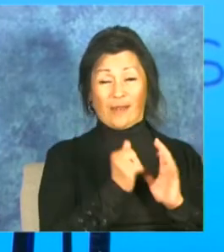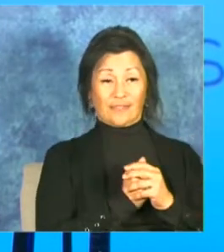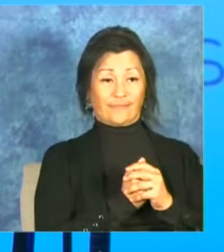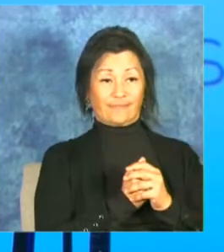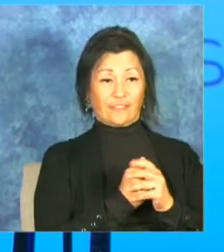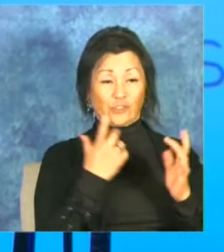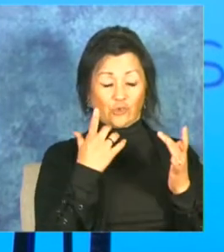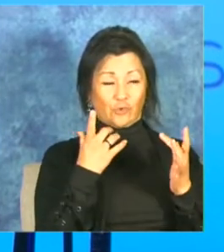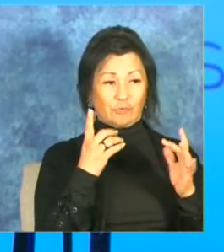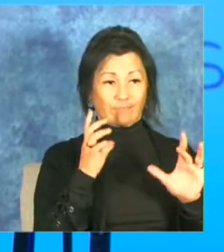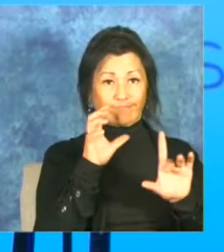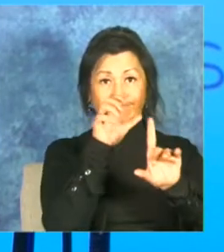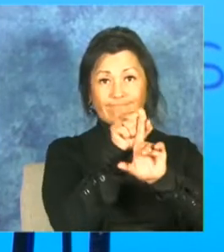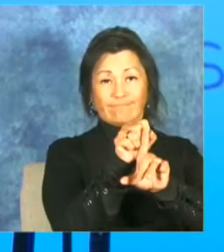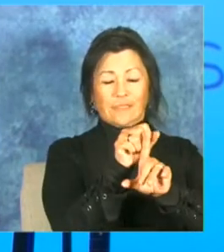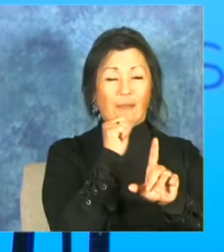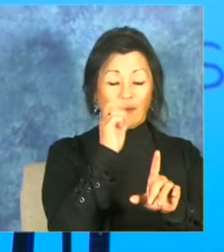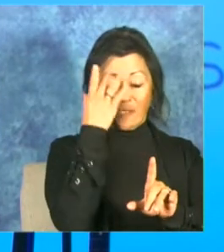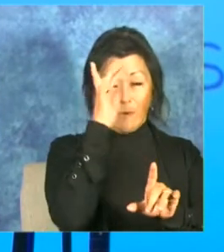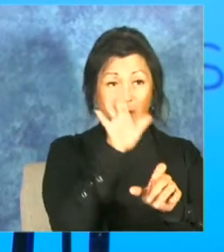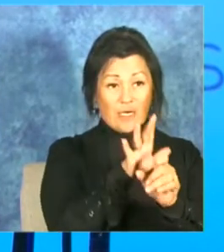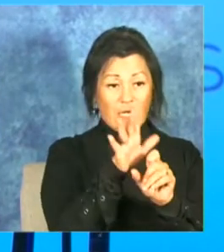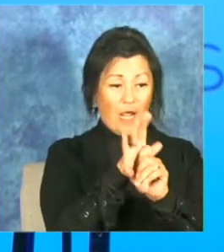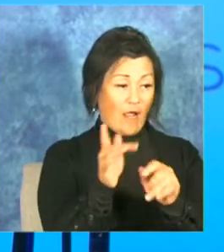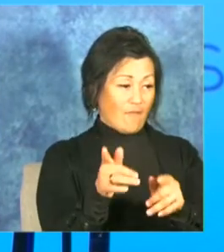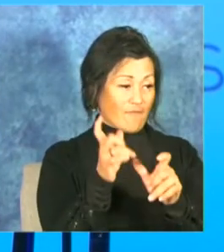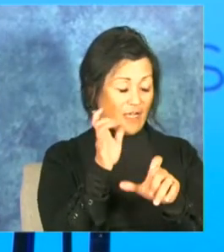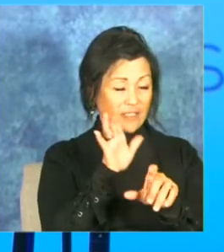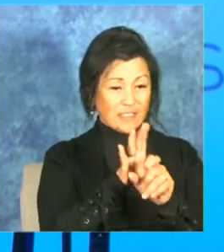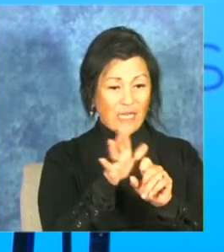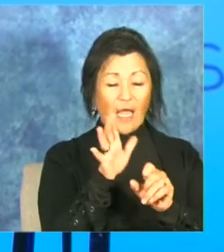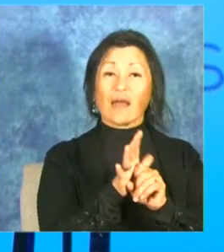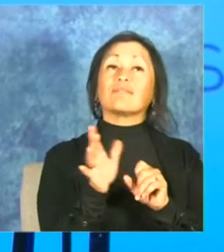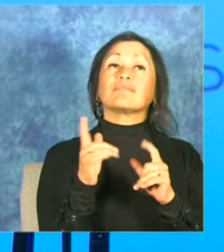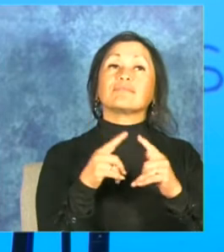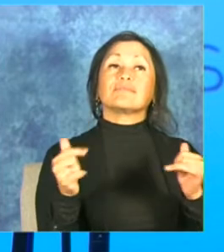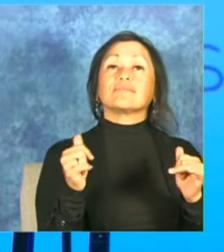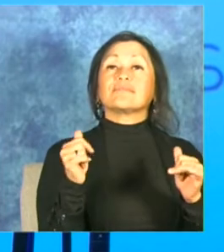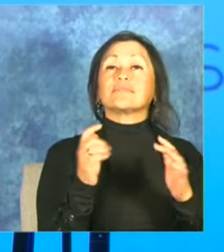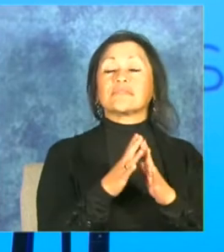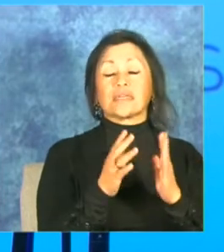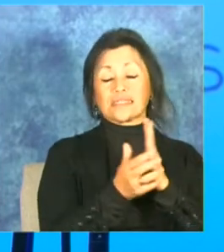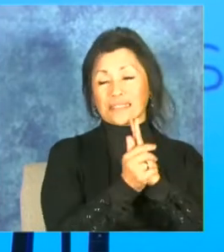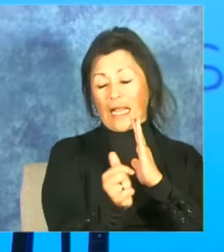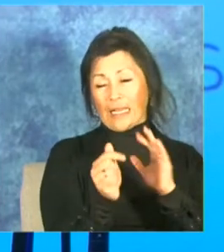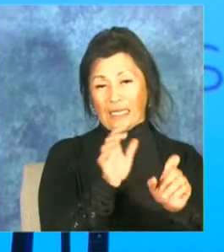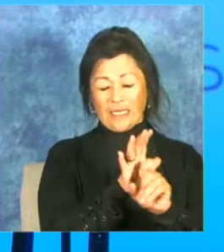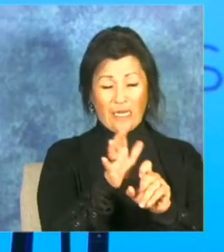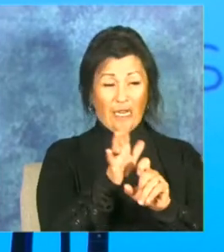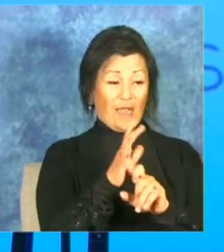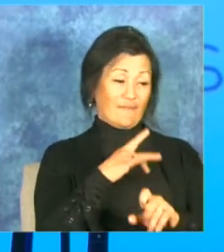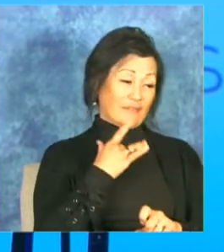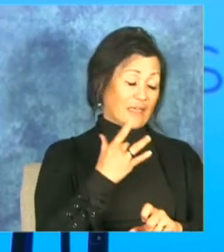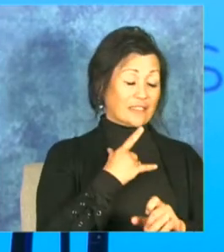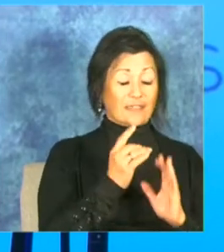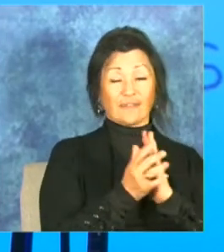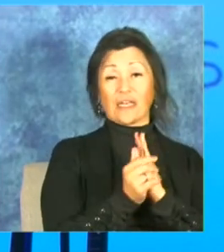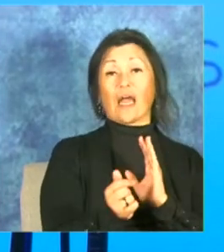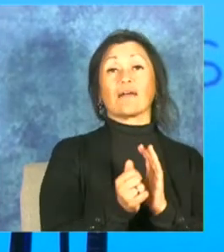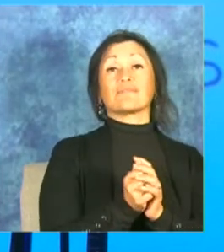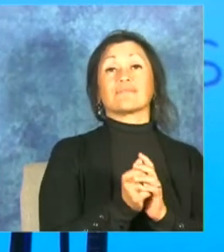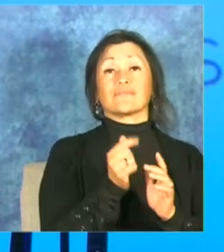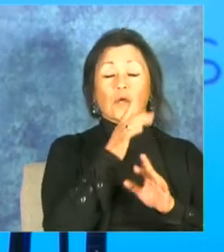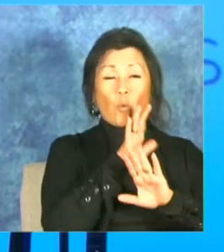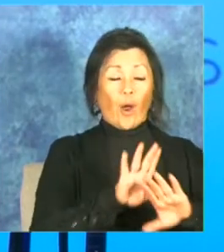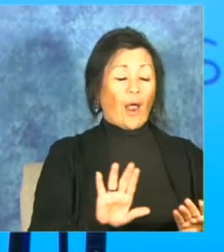to get it done. I'm not smart enough, fast enough, talented enough, sensitive enough,